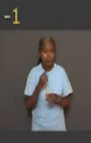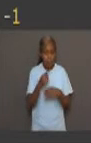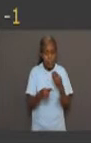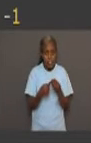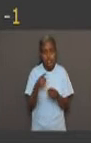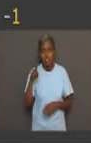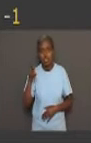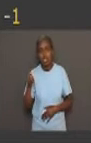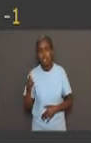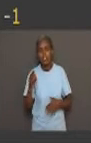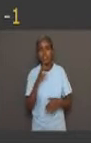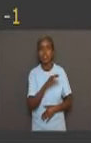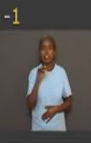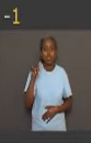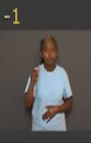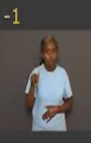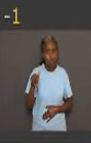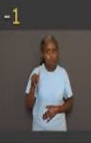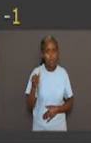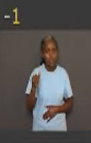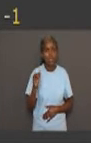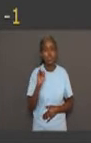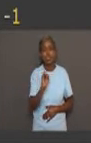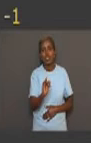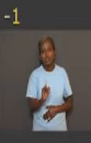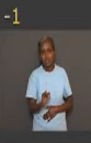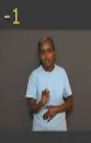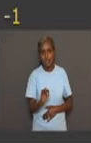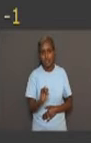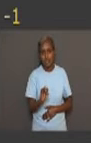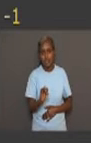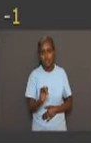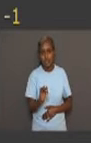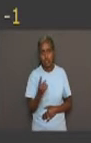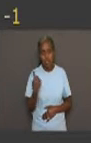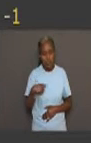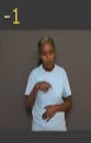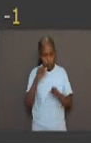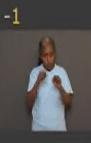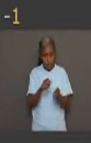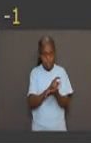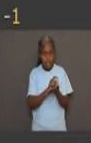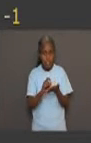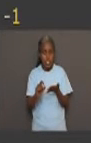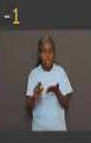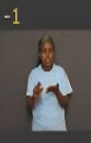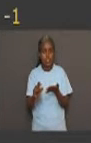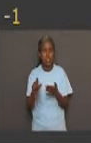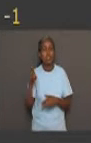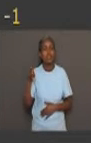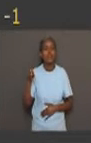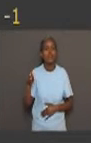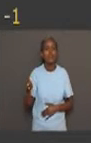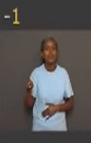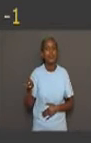Since x and y are integers, we can write that